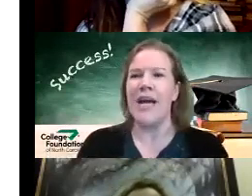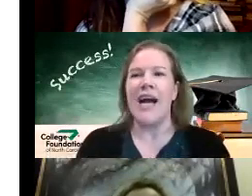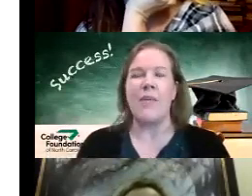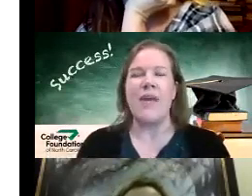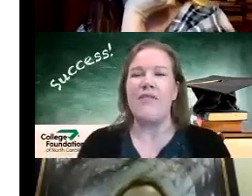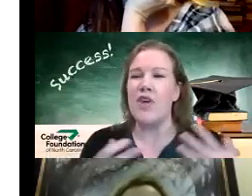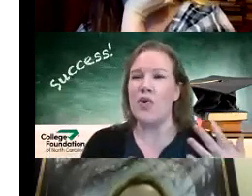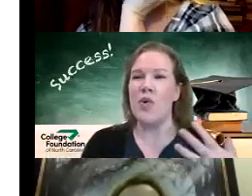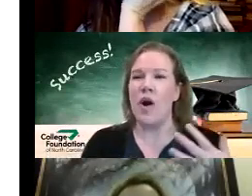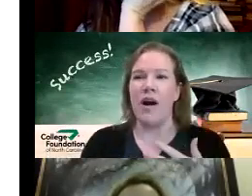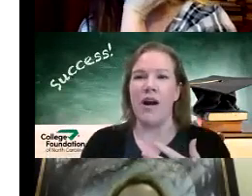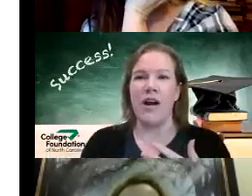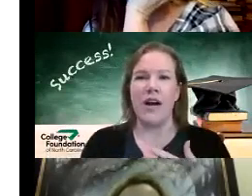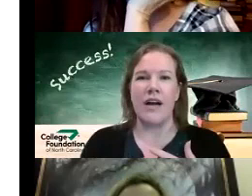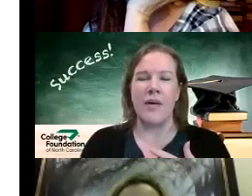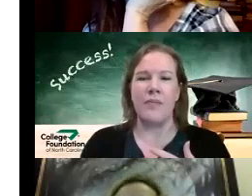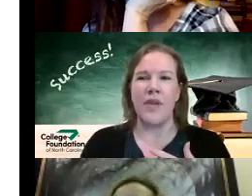number.